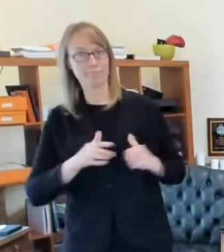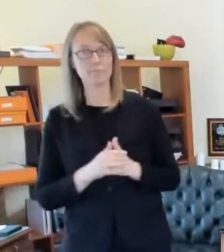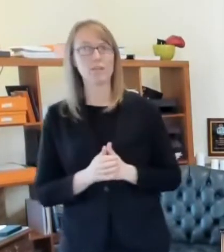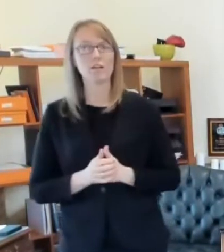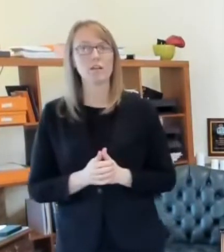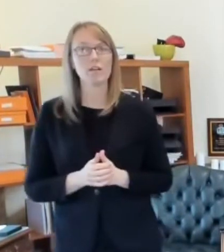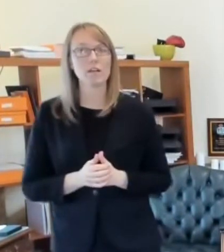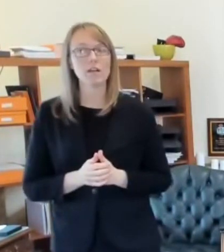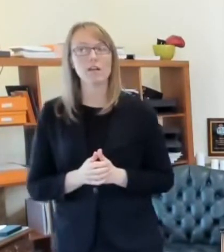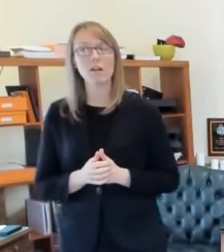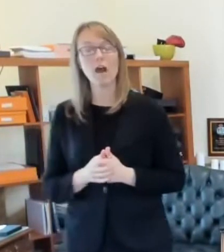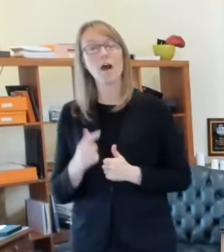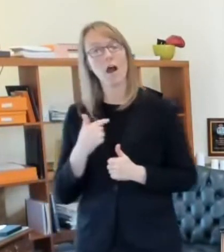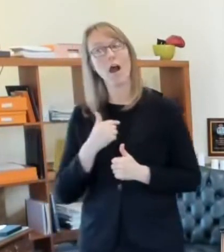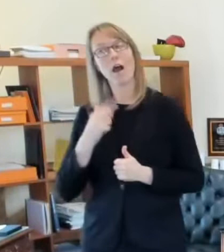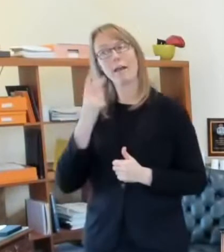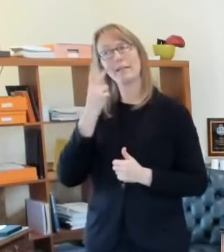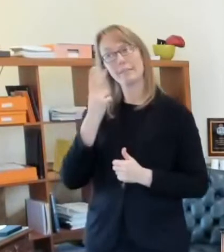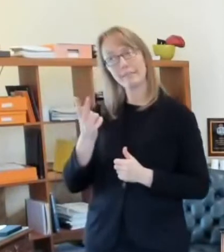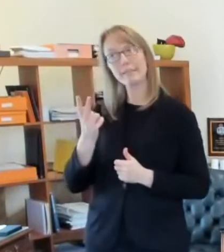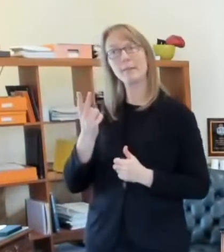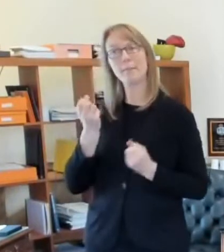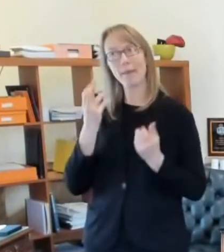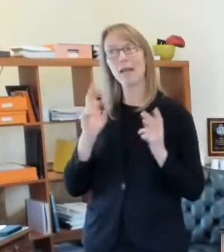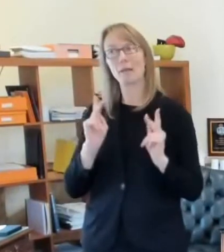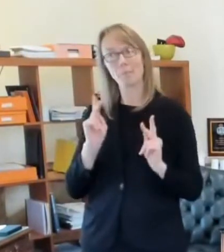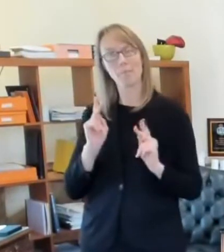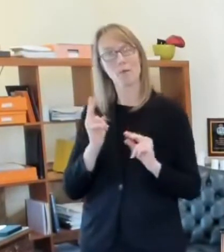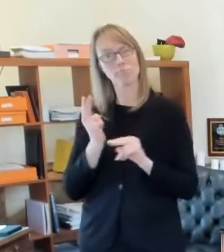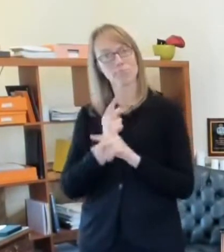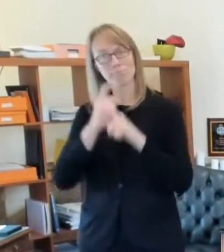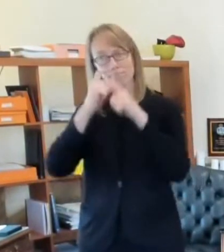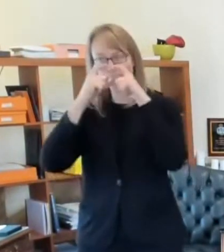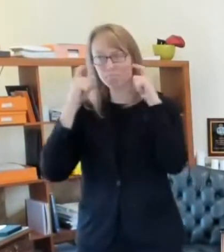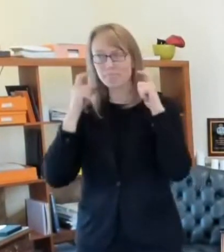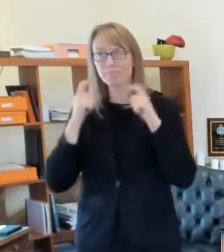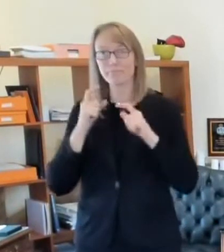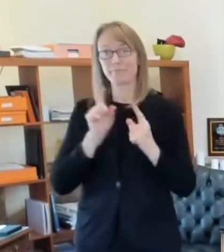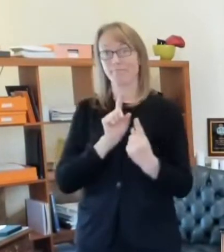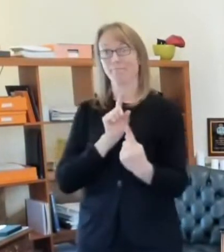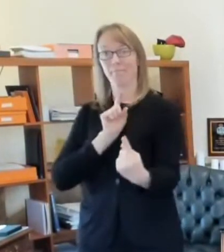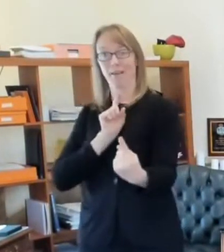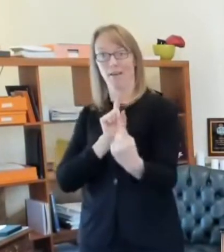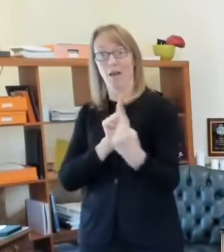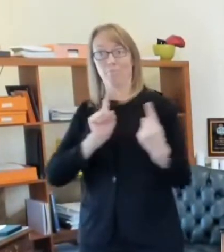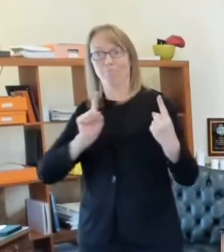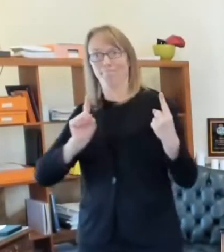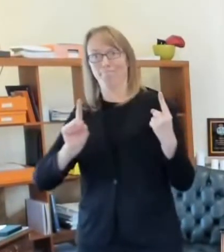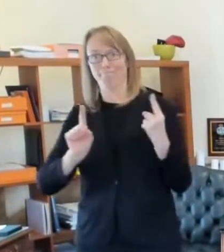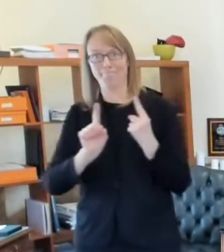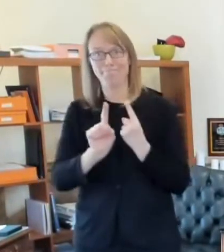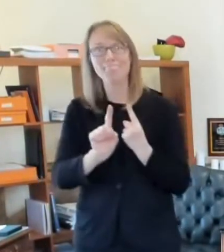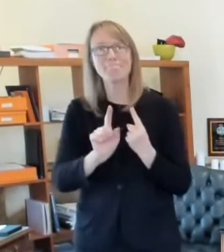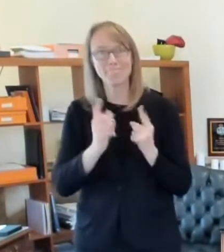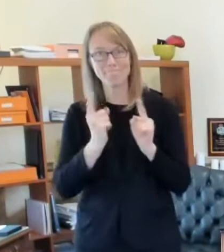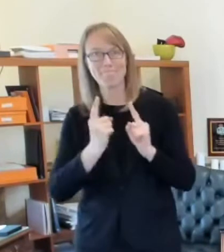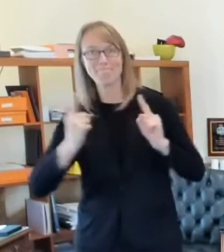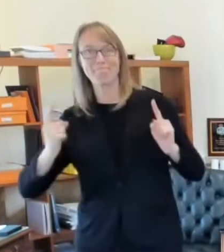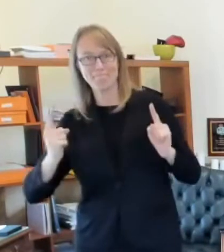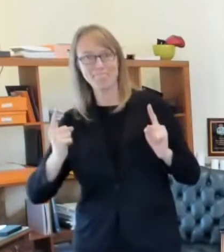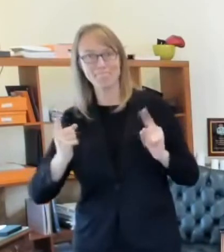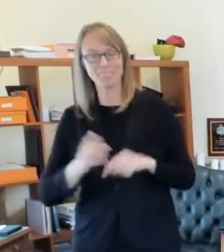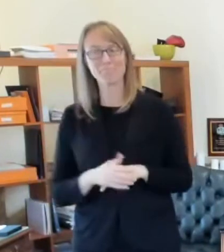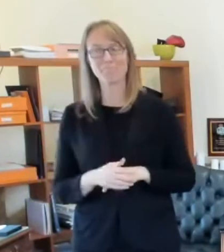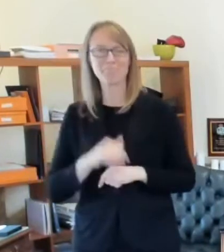a lot of people doing that. Now, I haven't been out shopping that much, but I was out a little bit on